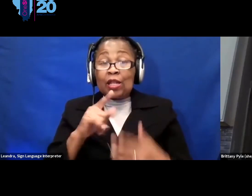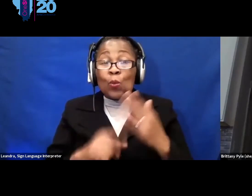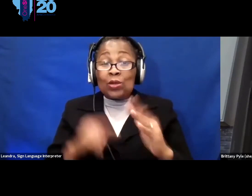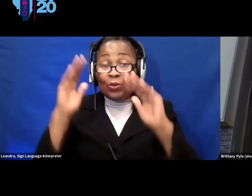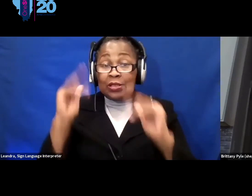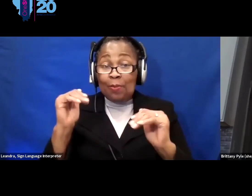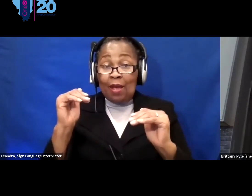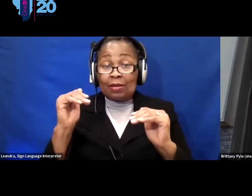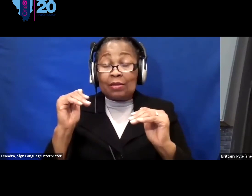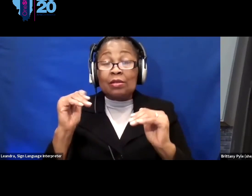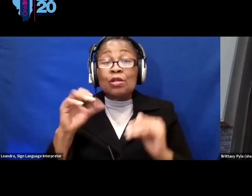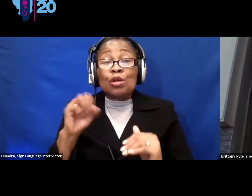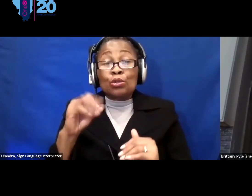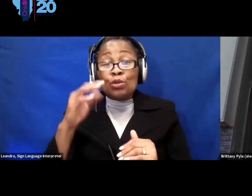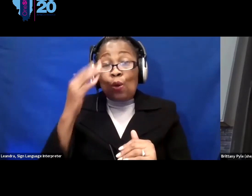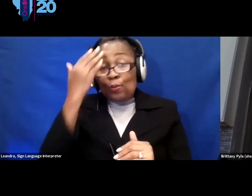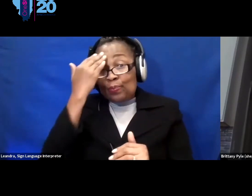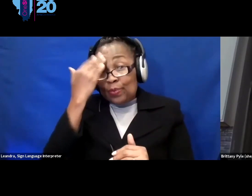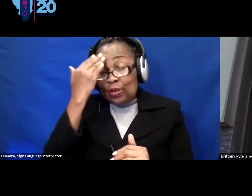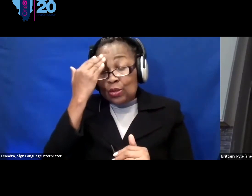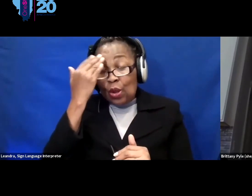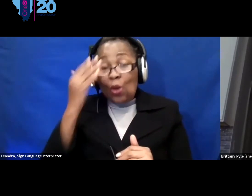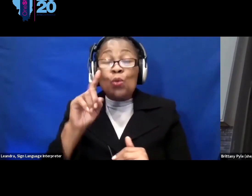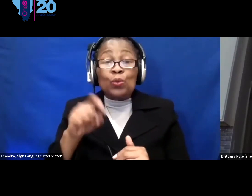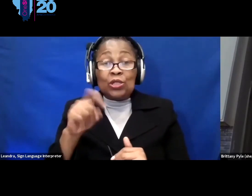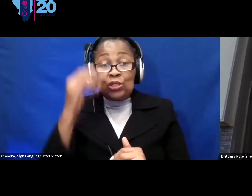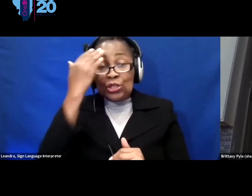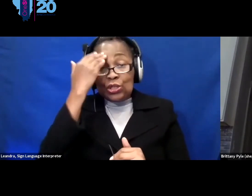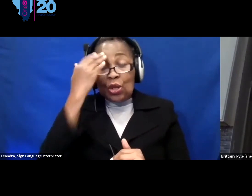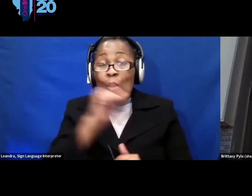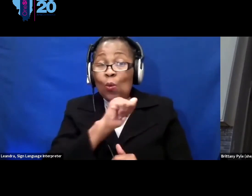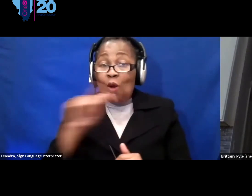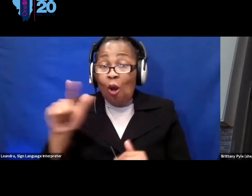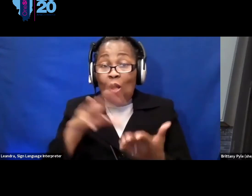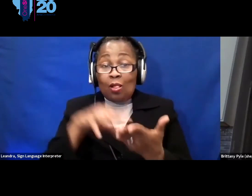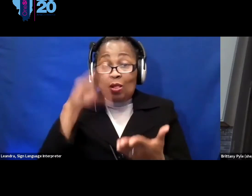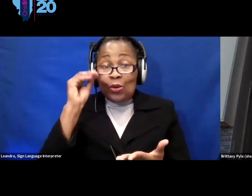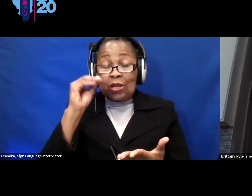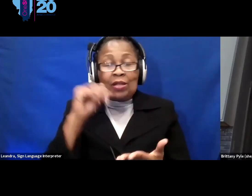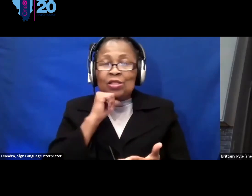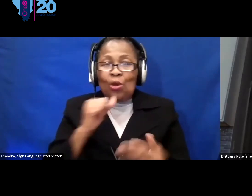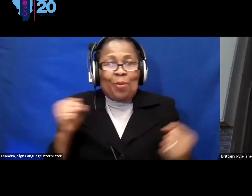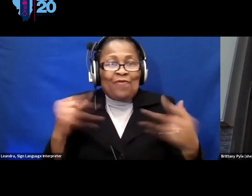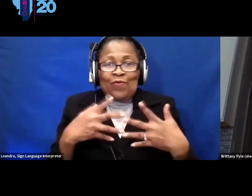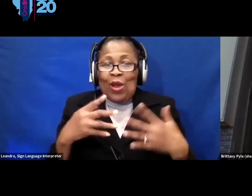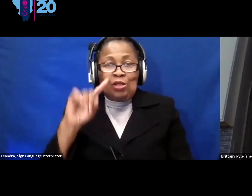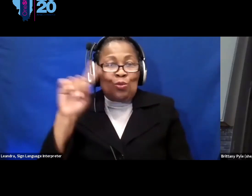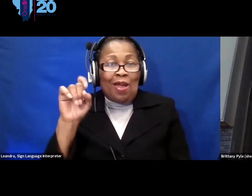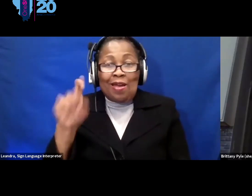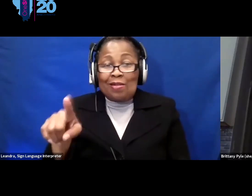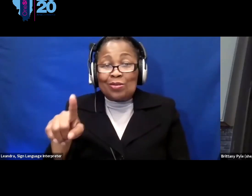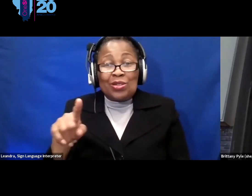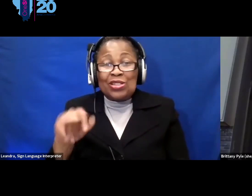So just so you know, we should all collectively know we're all learning. So don't be afraid to ask a question if you don't know the